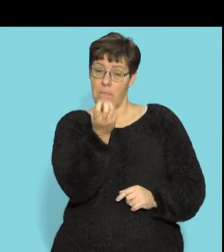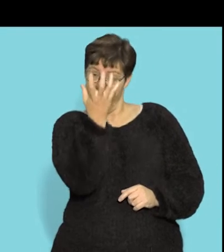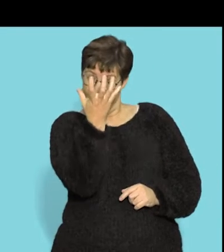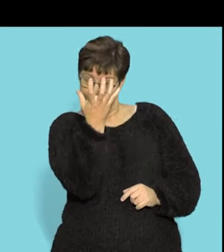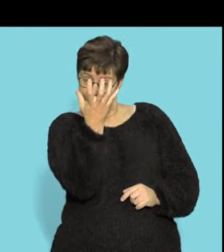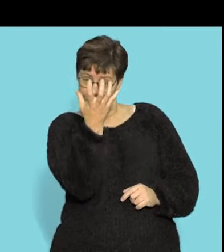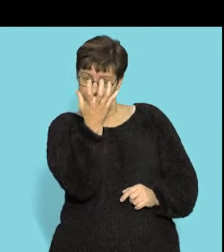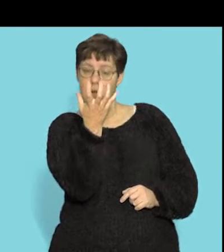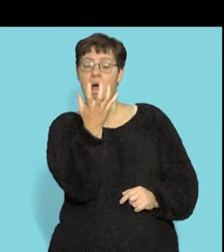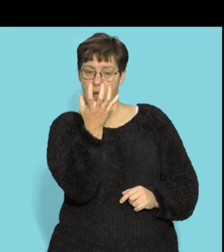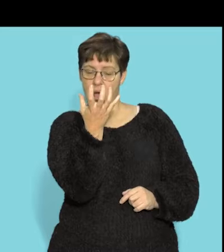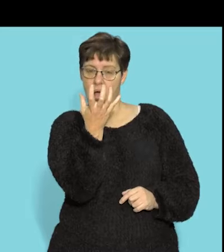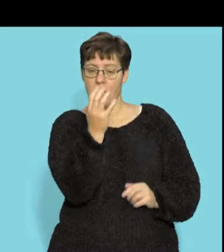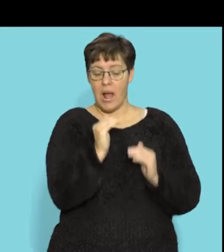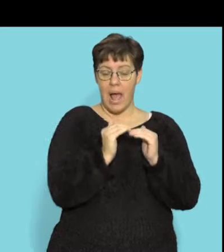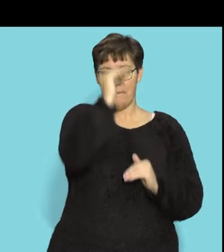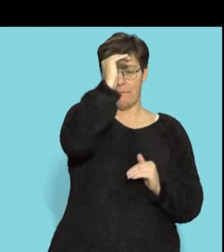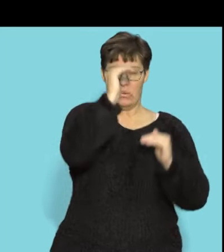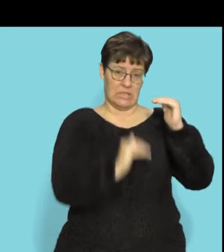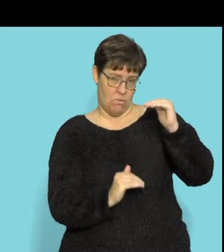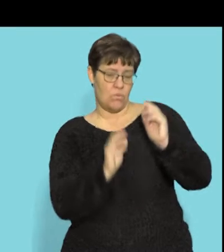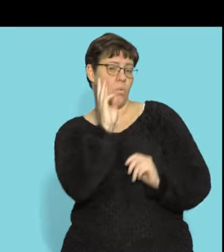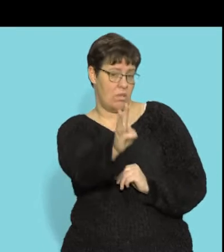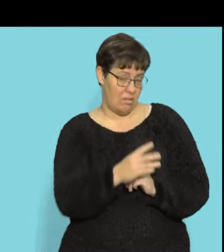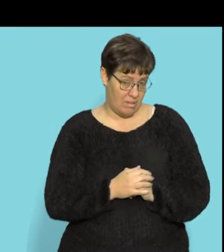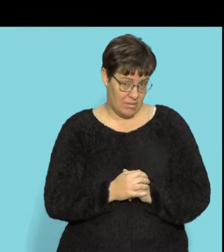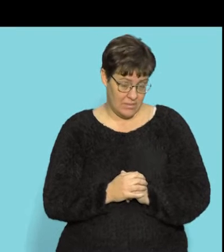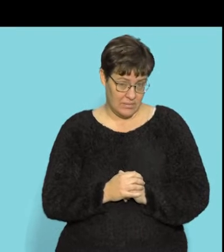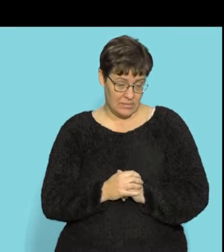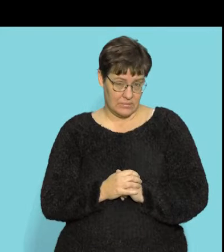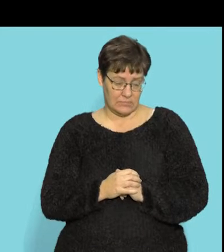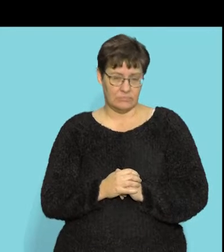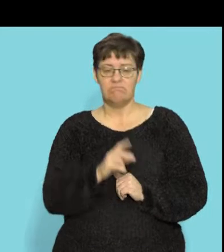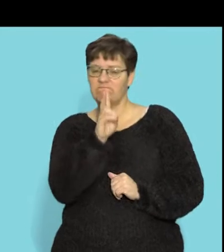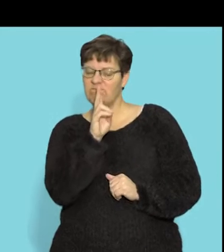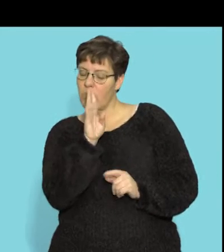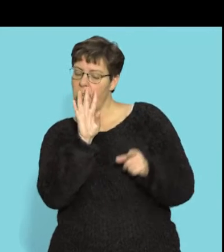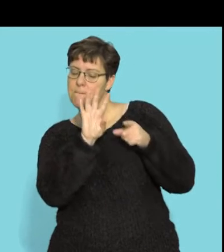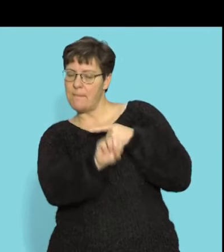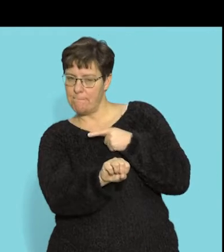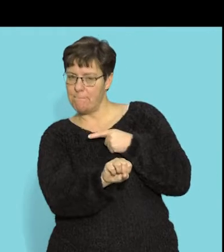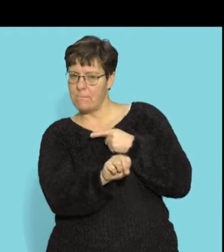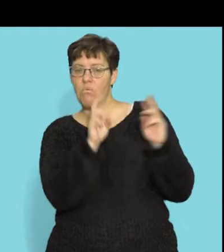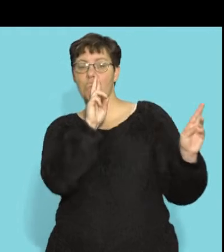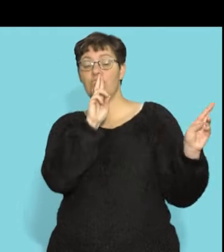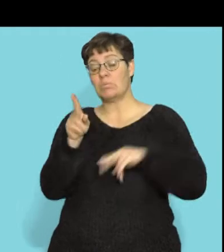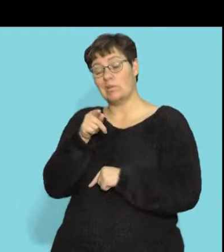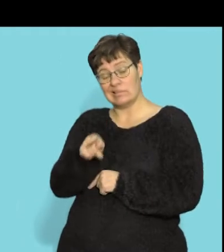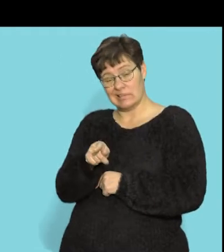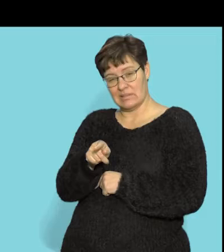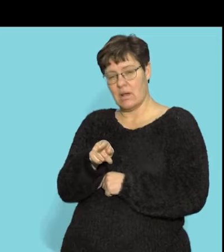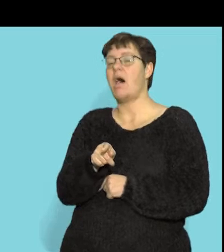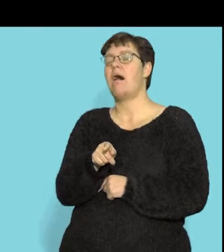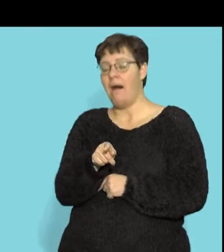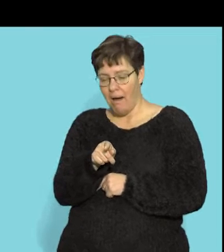of the bulbs increases or decreases. So this is a guess that we want to, at the end of the day, we must respond.